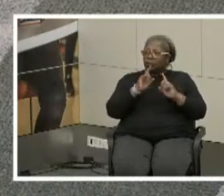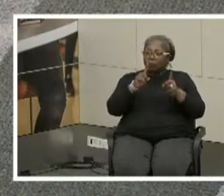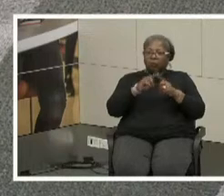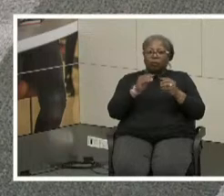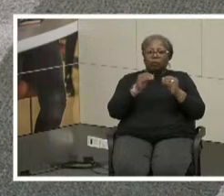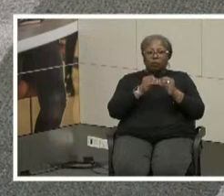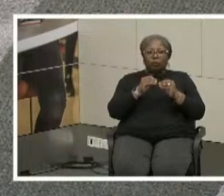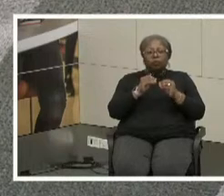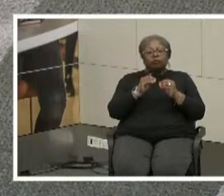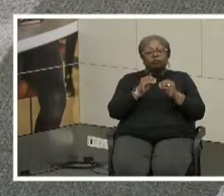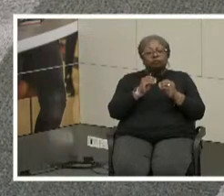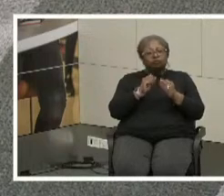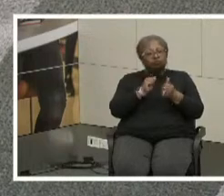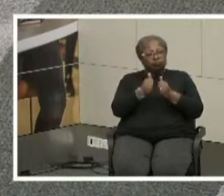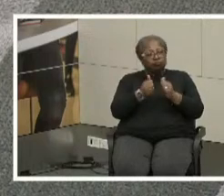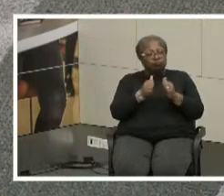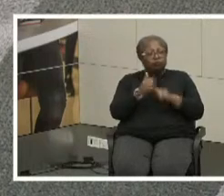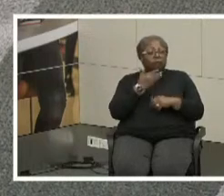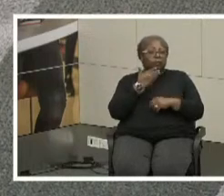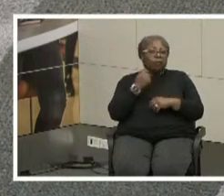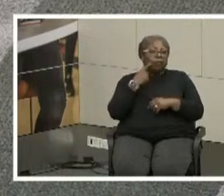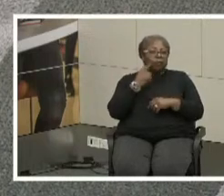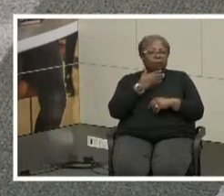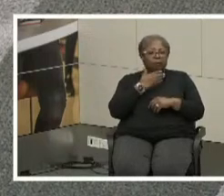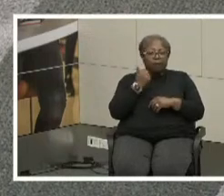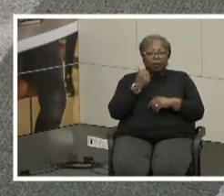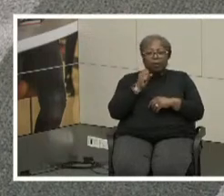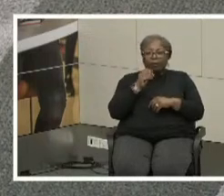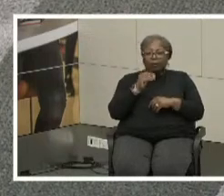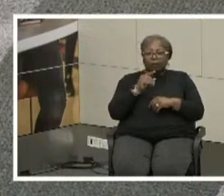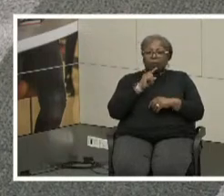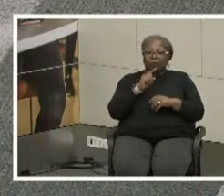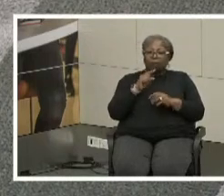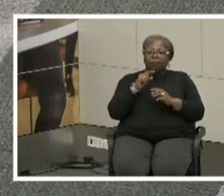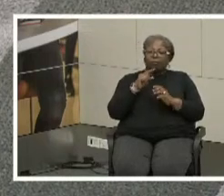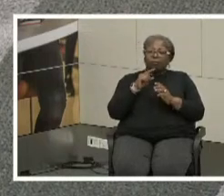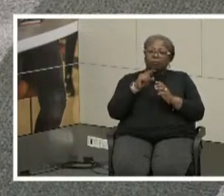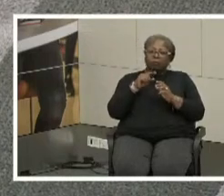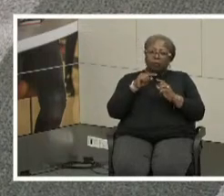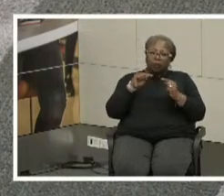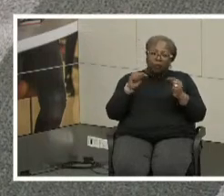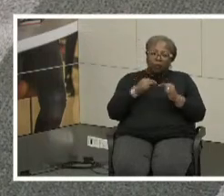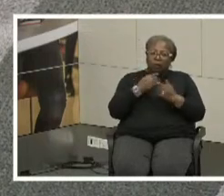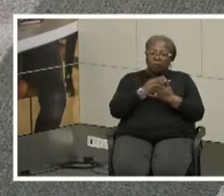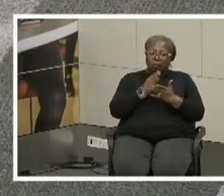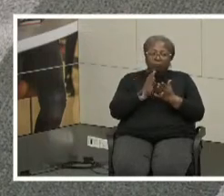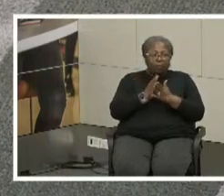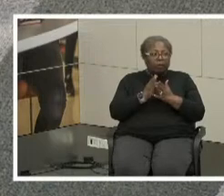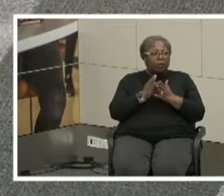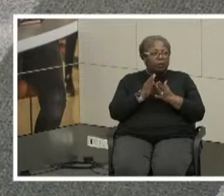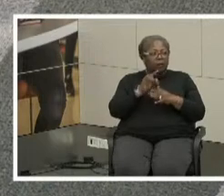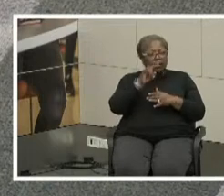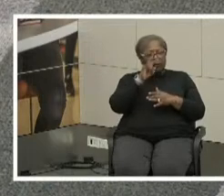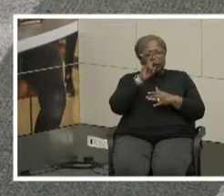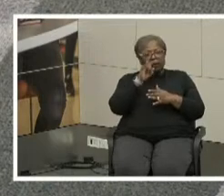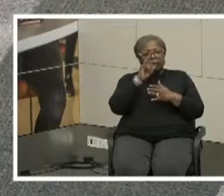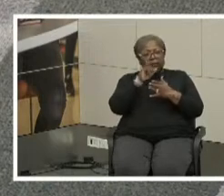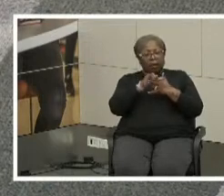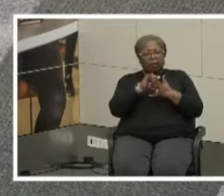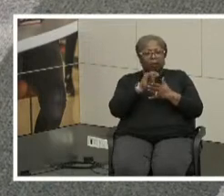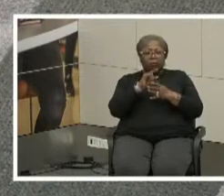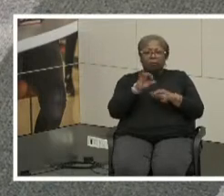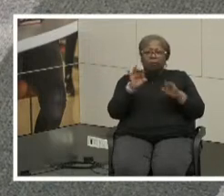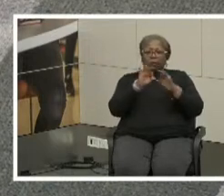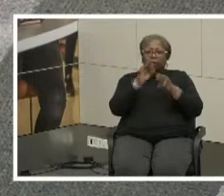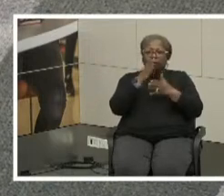tournaments and it's only for the best of the best so it won't deeply impact the budget debate has been a pivotal part of my life teaches